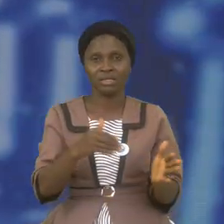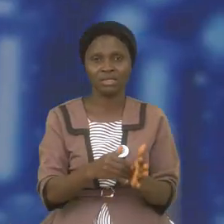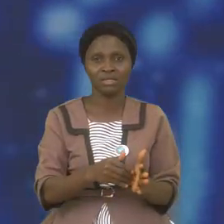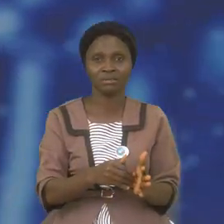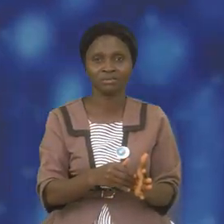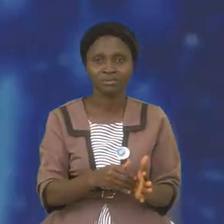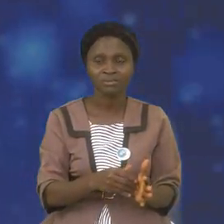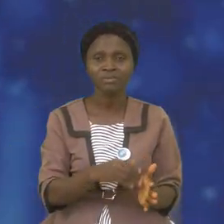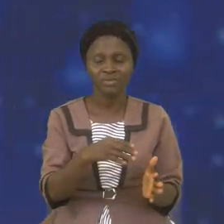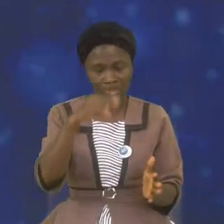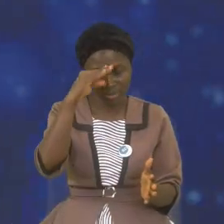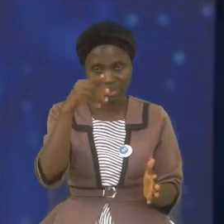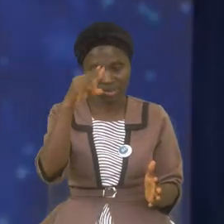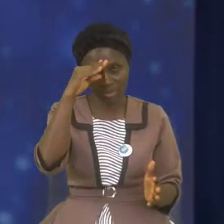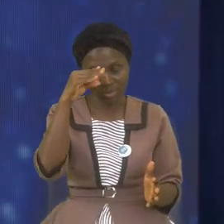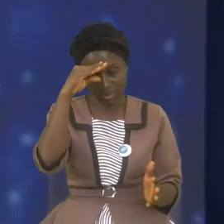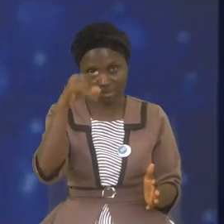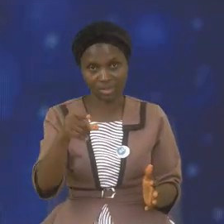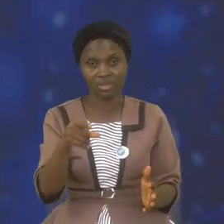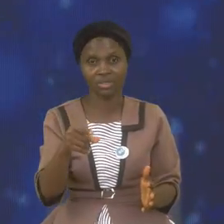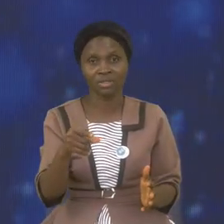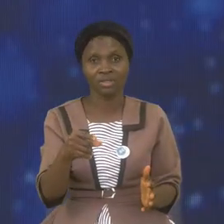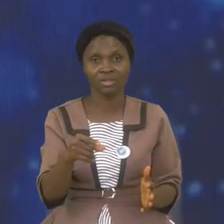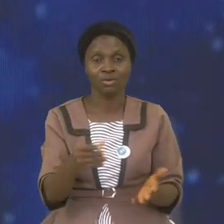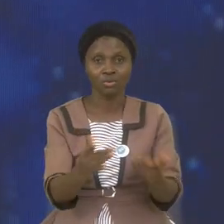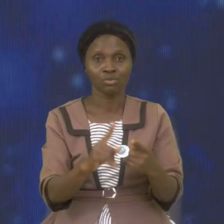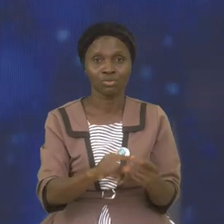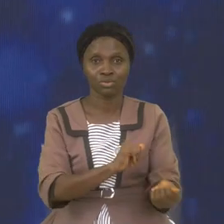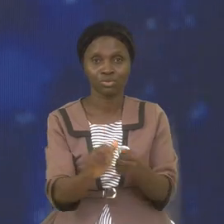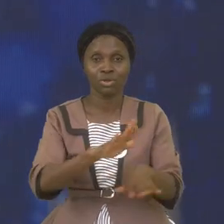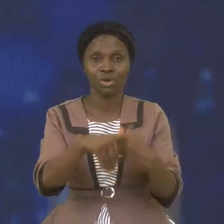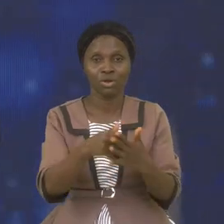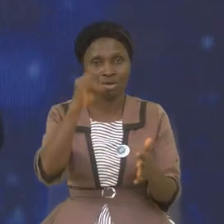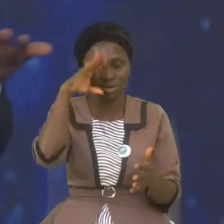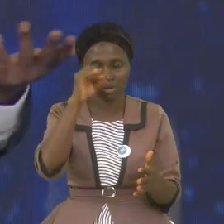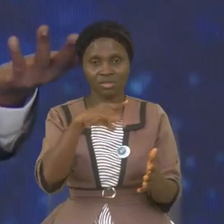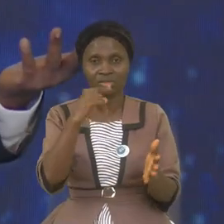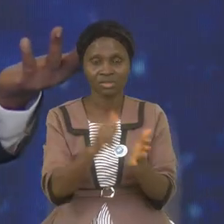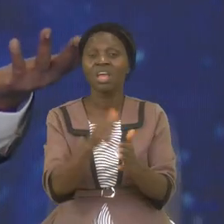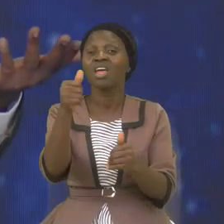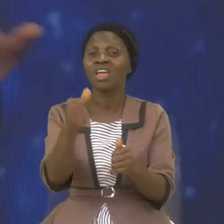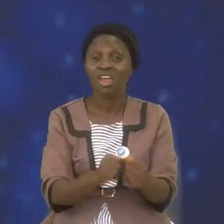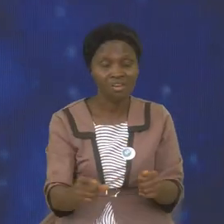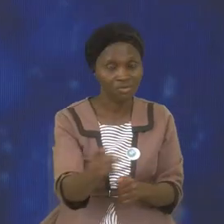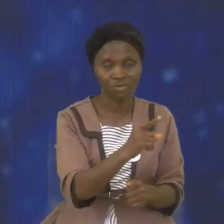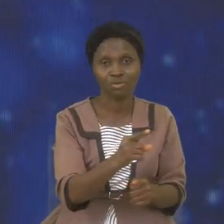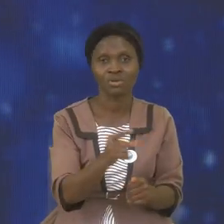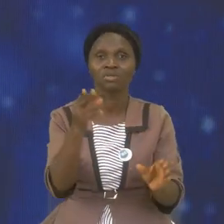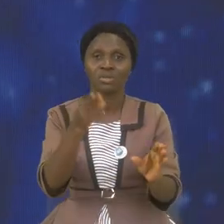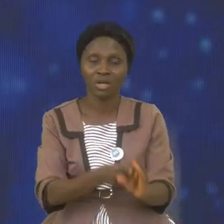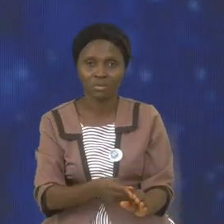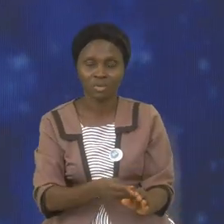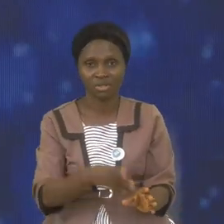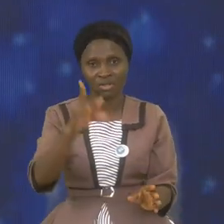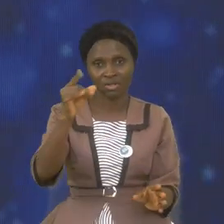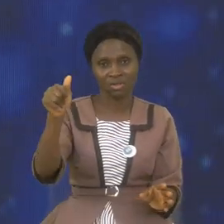all those magicians, Daniel, everybody included. Daniel said, what's the hurry about? I'll come